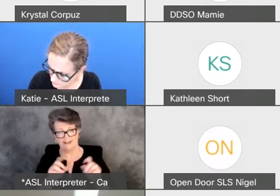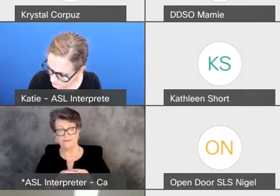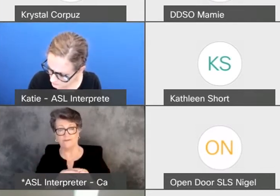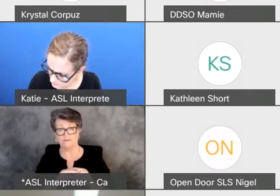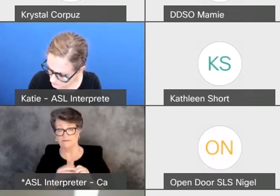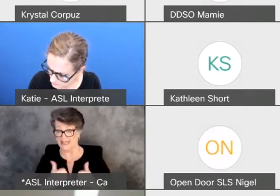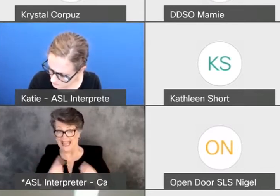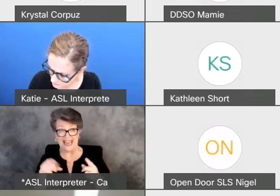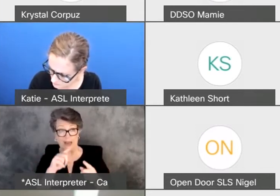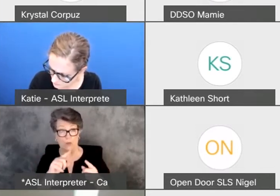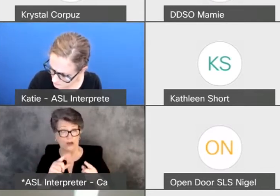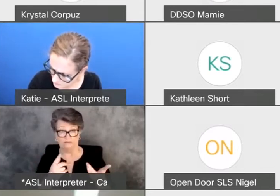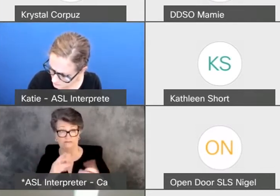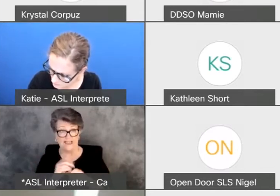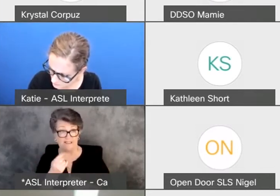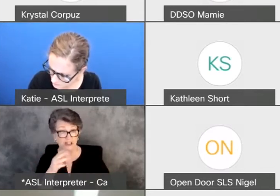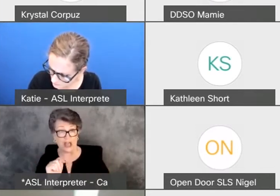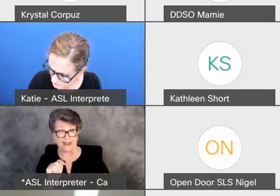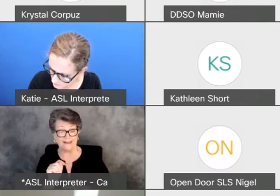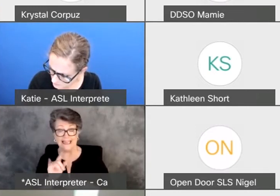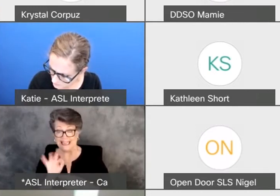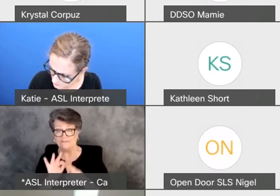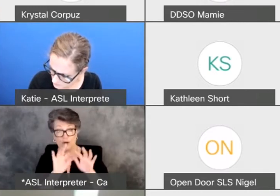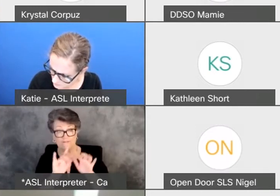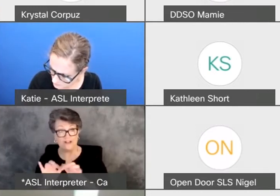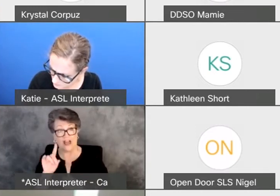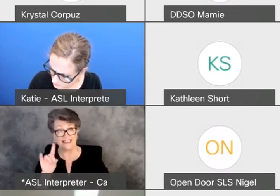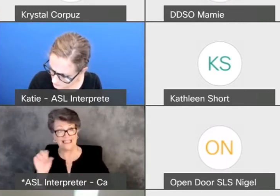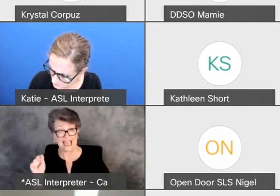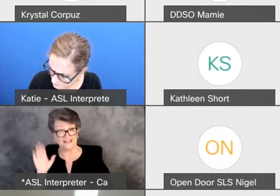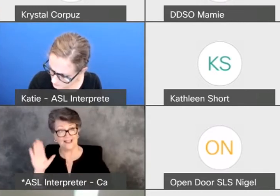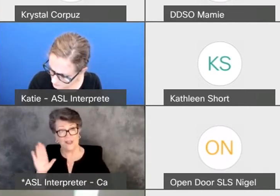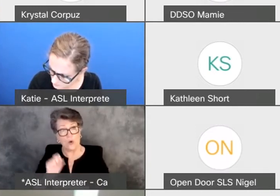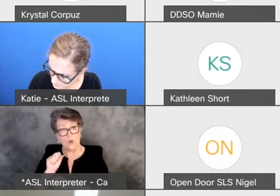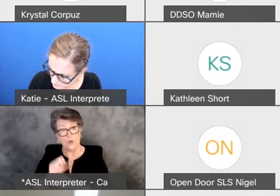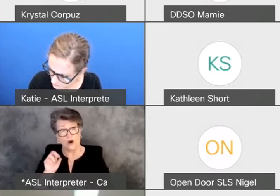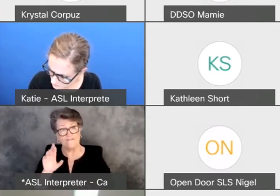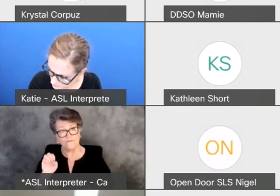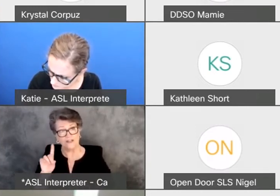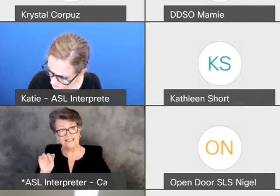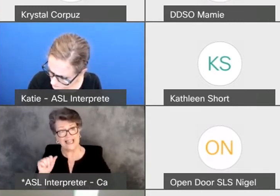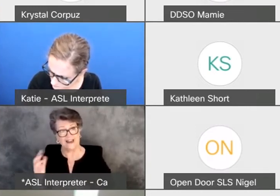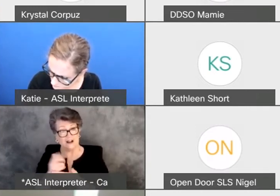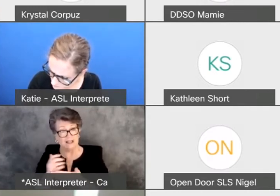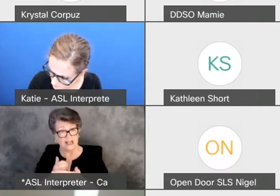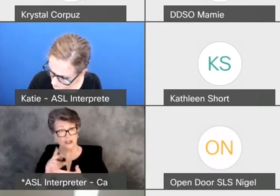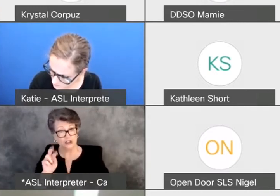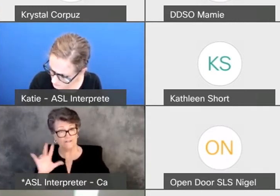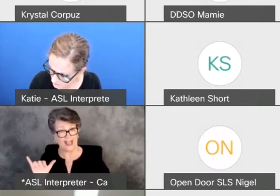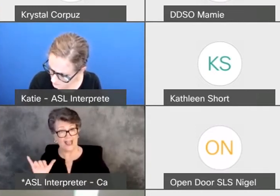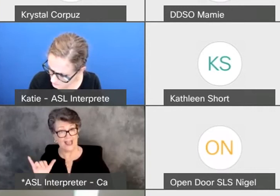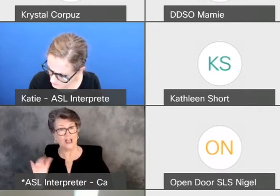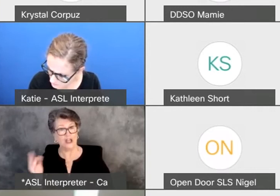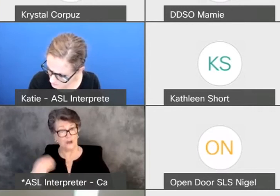anyone, I would love this, in the chat, if you have filled out DDS's workforce data collection survey, can you give